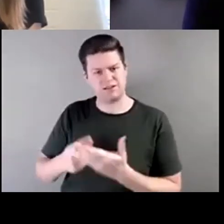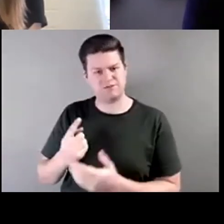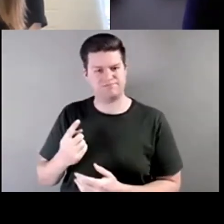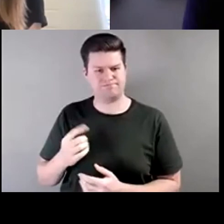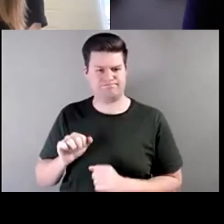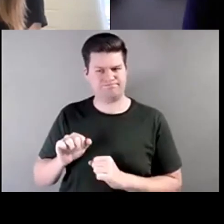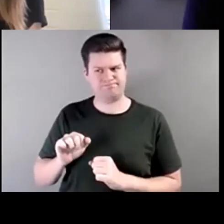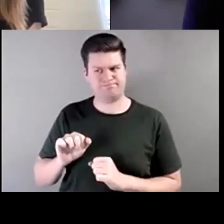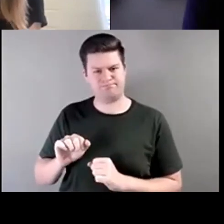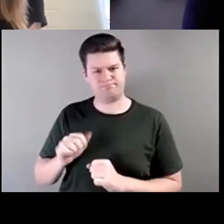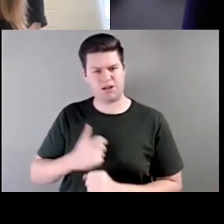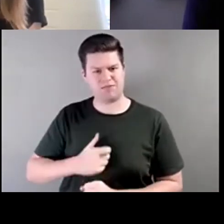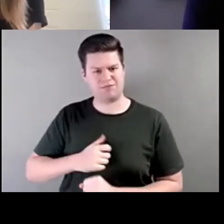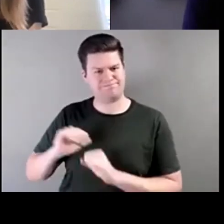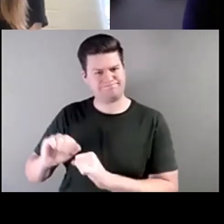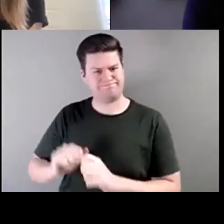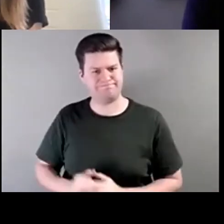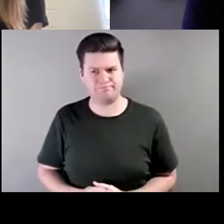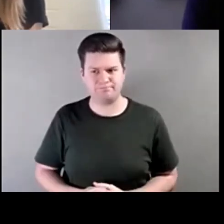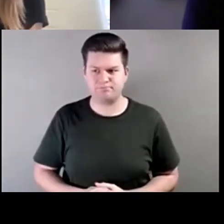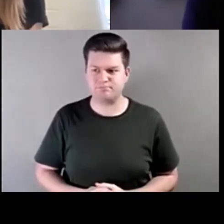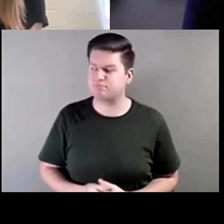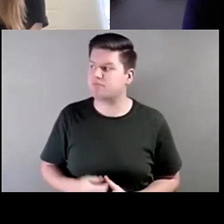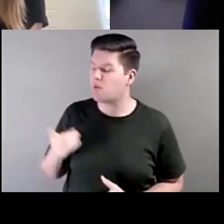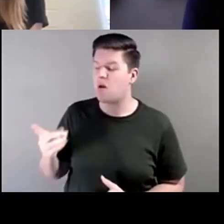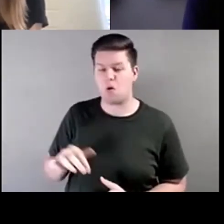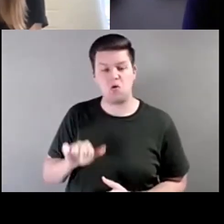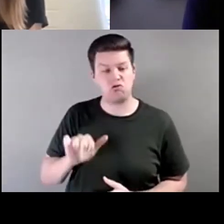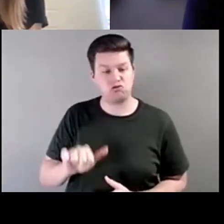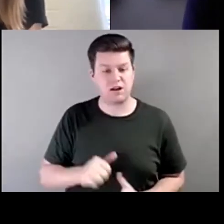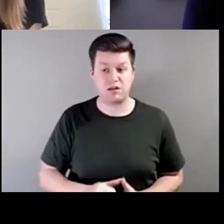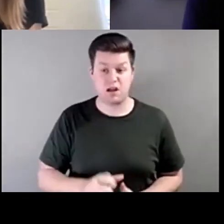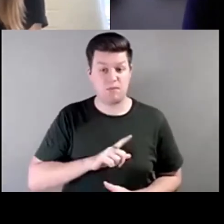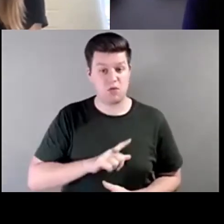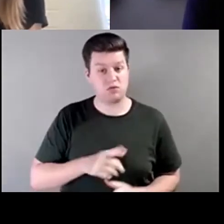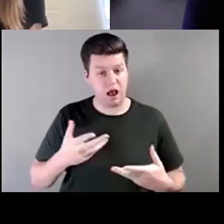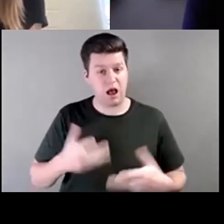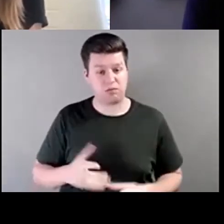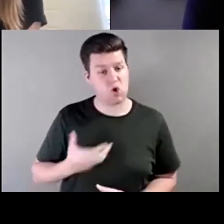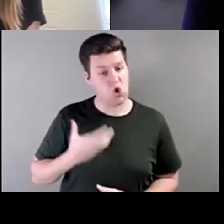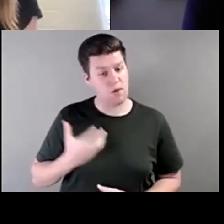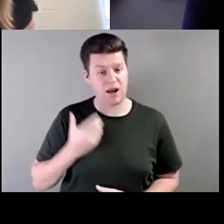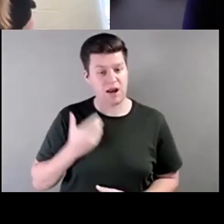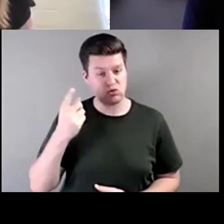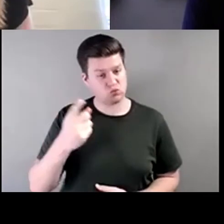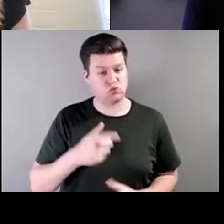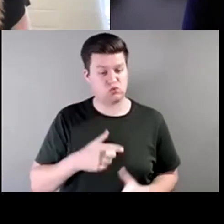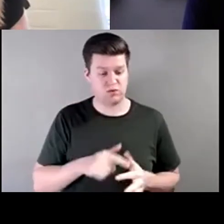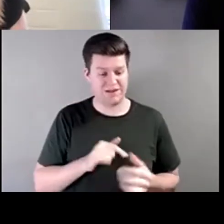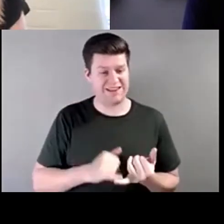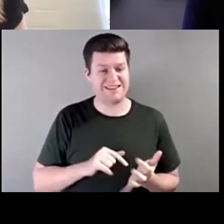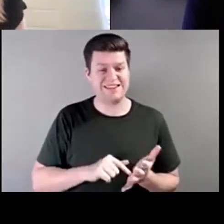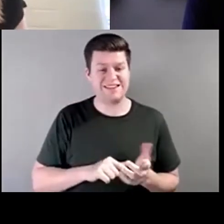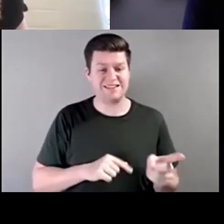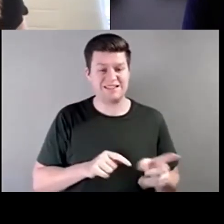Right, well, that's right enough, because I did make a complaint to East Ayrshire Licensing,